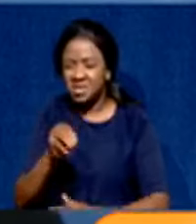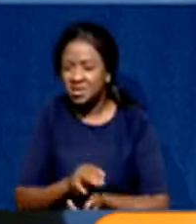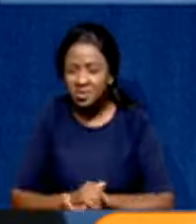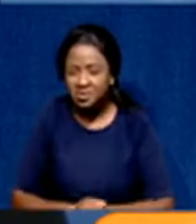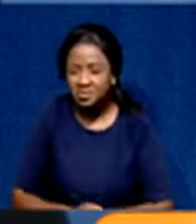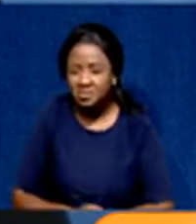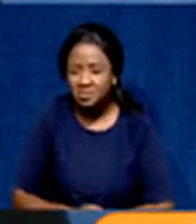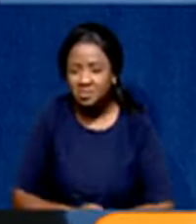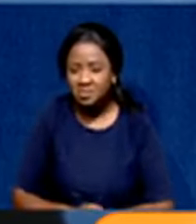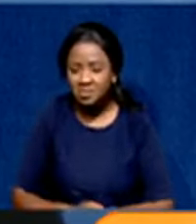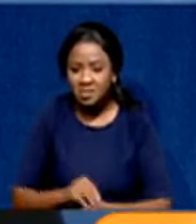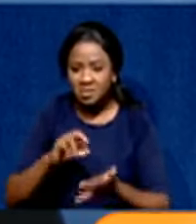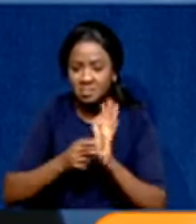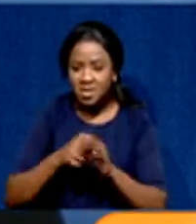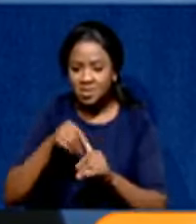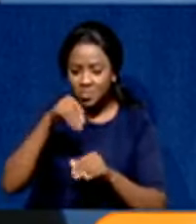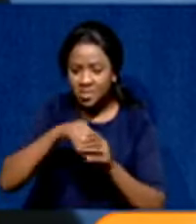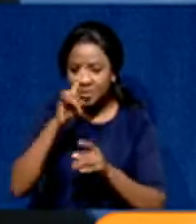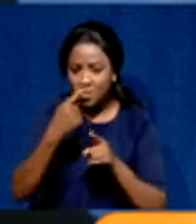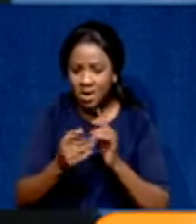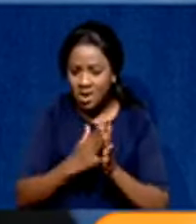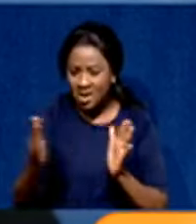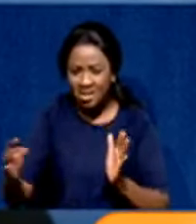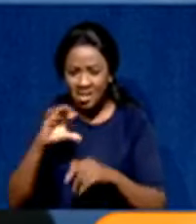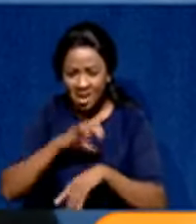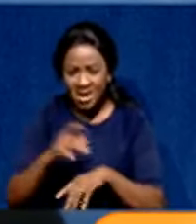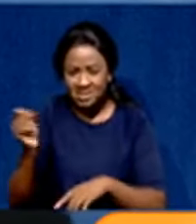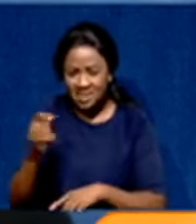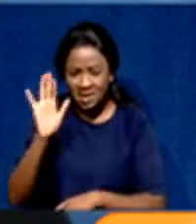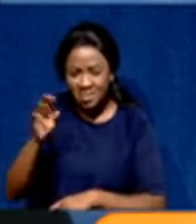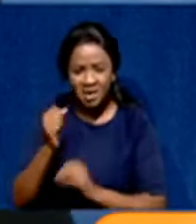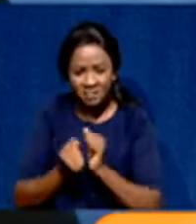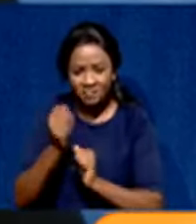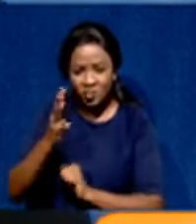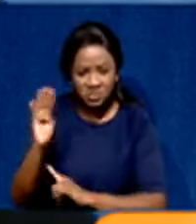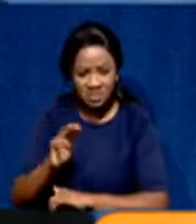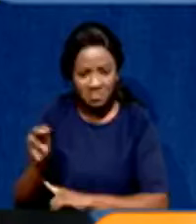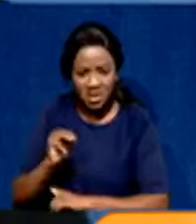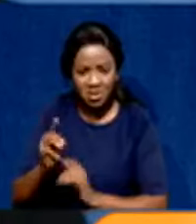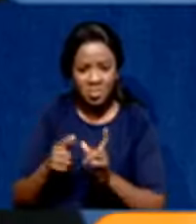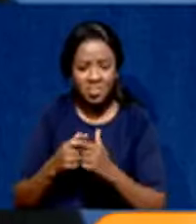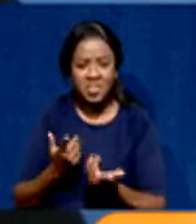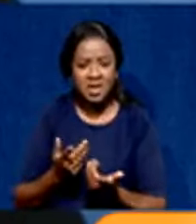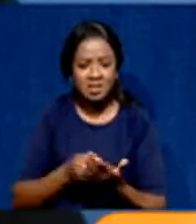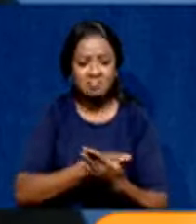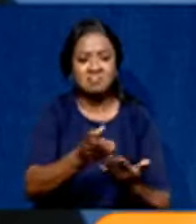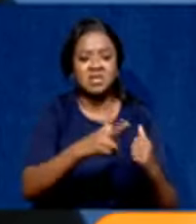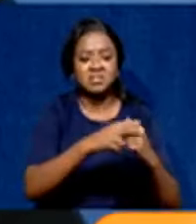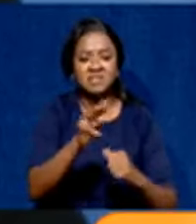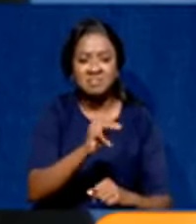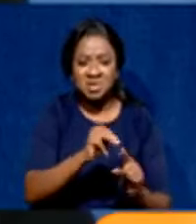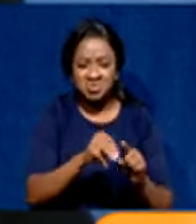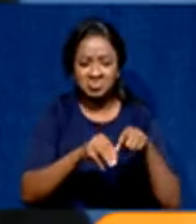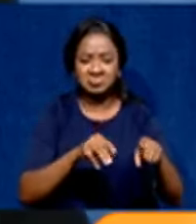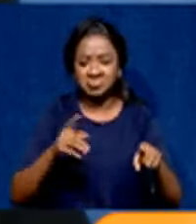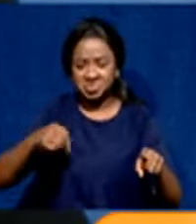In a year, a CEO should be ashamed of earning 14 million and distributing 7 million. To the artist.